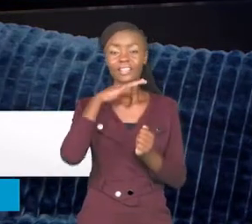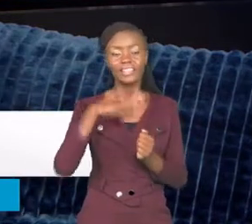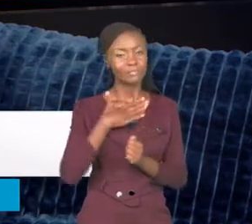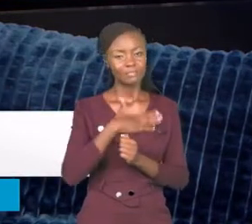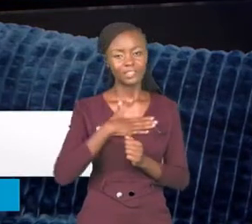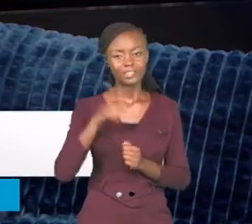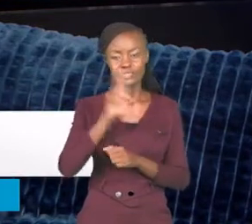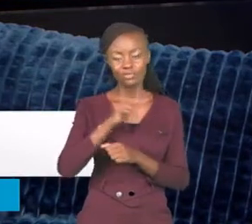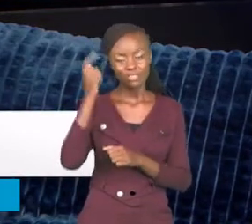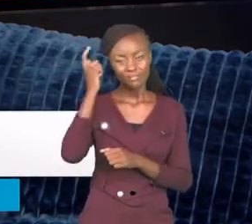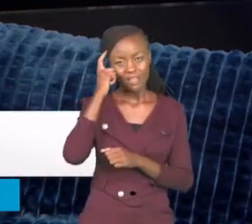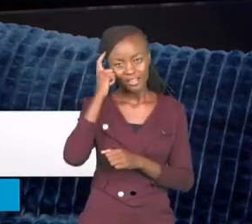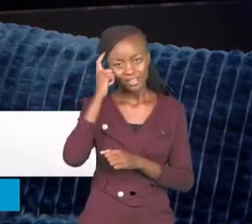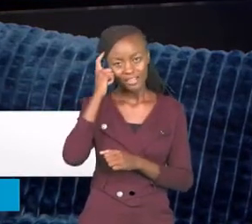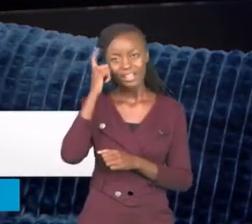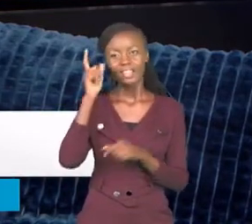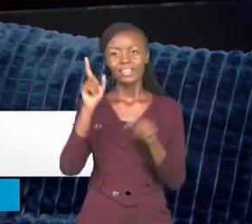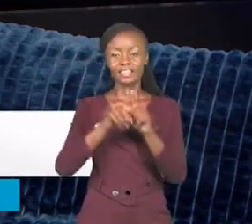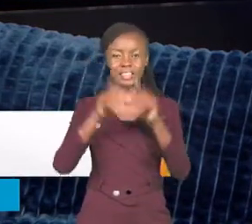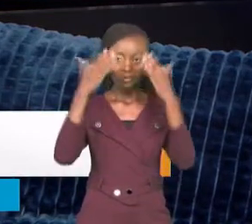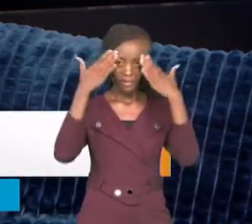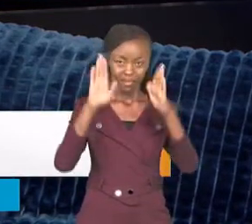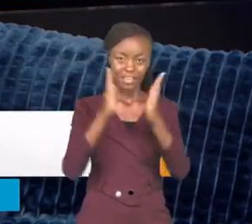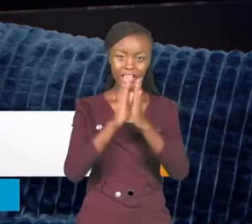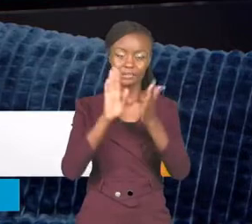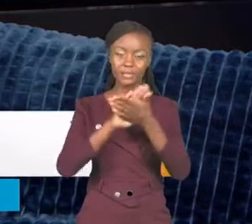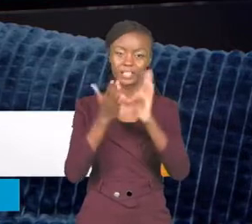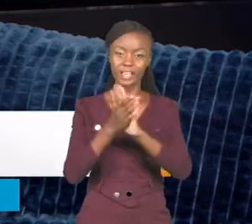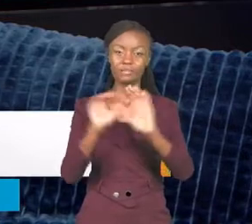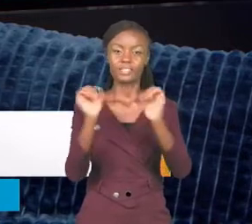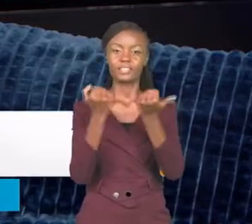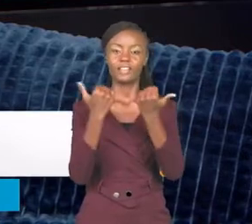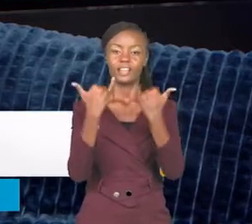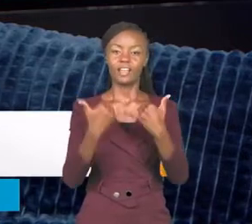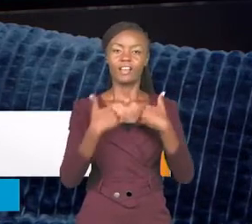sense, situational awareness, and be safe. We're taking a short break now. When you come back, you want